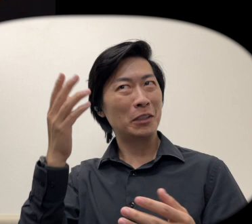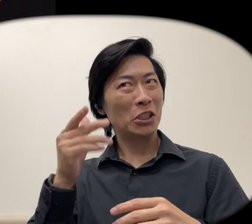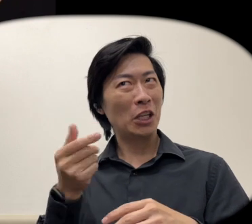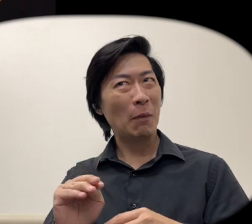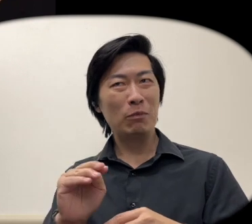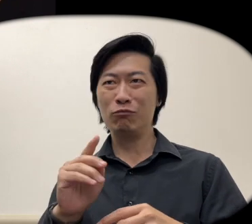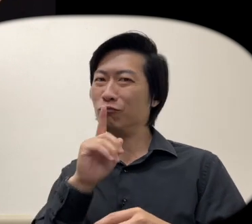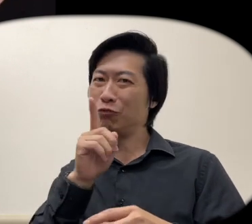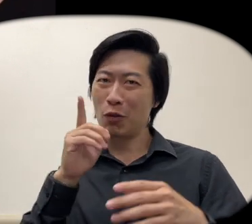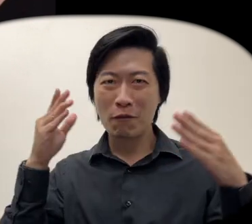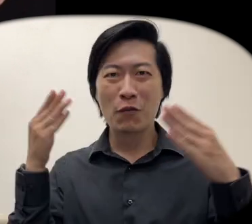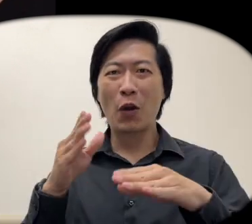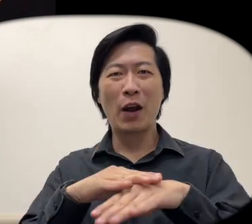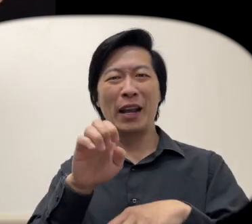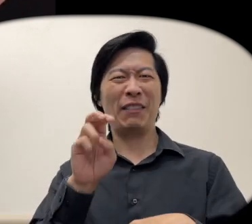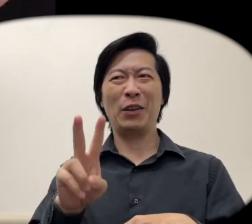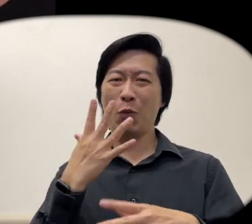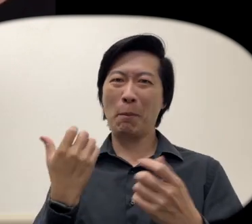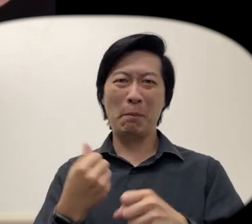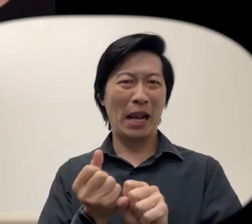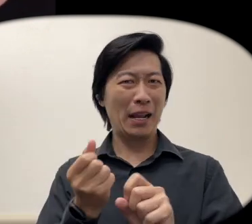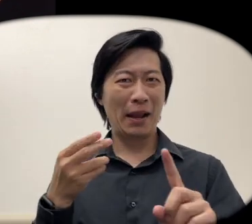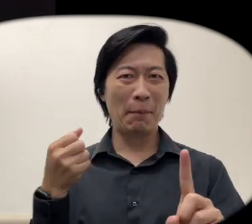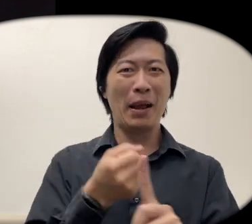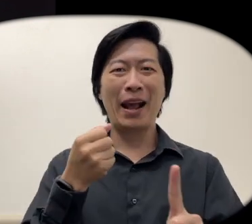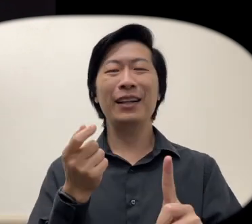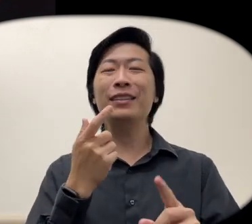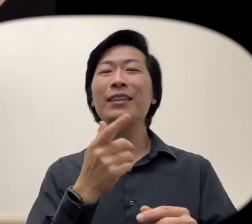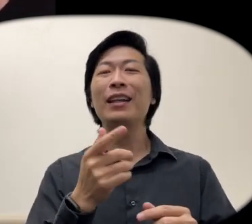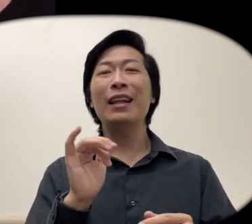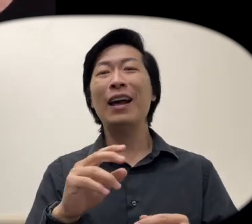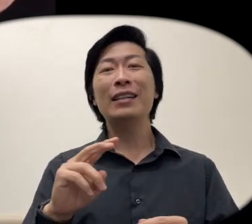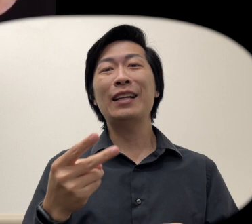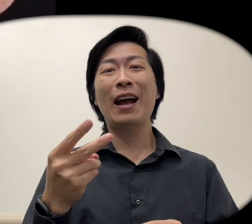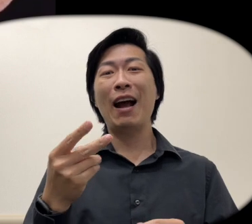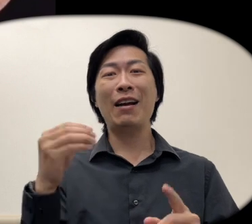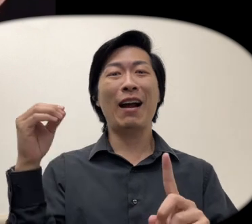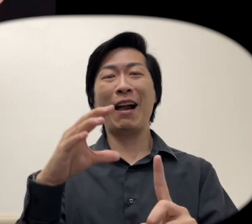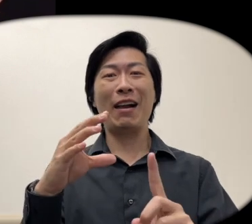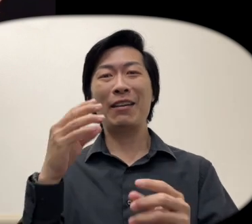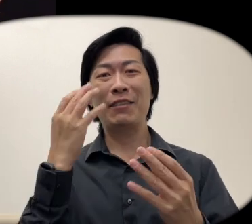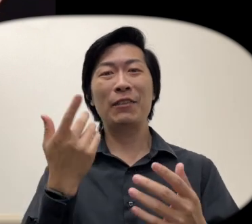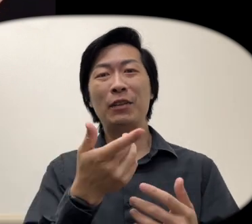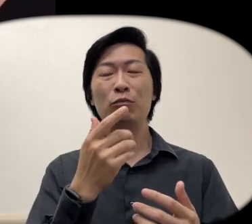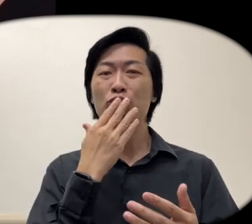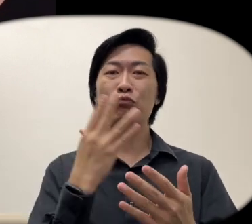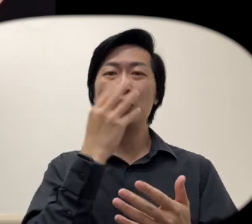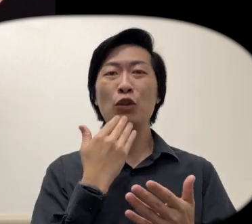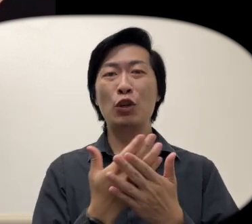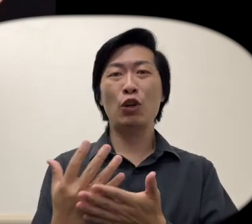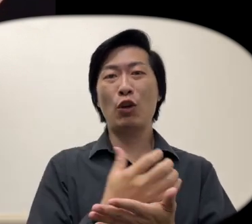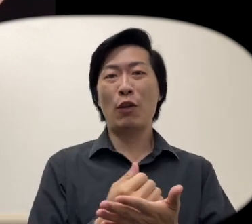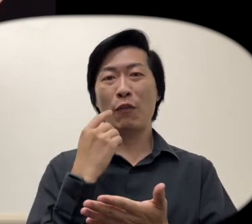on EVs, and we're really here to make an impact. From a highlight perspective for the second quarter, GM actually had pretty good earnings from a